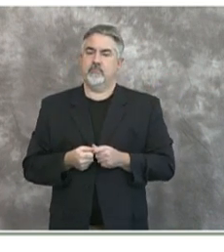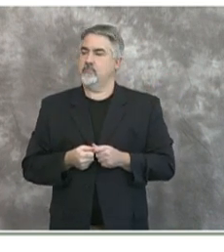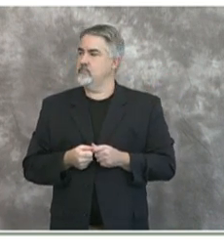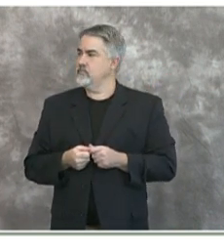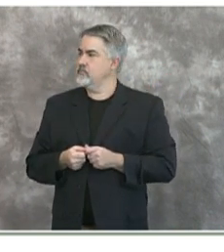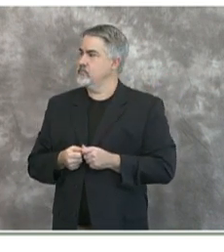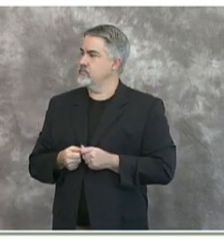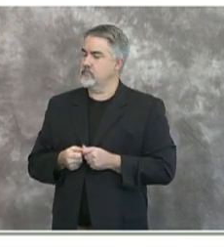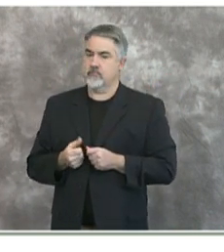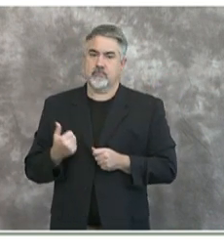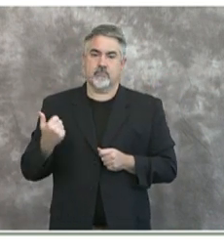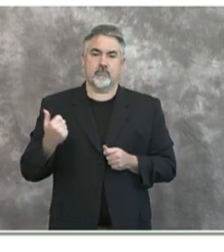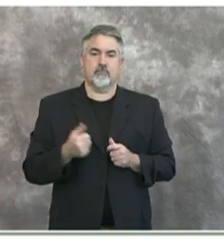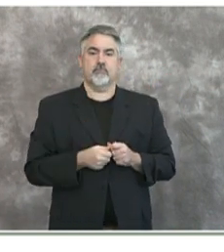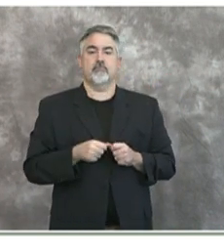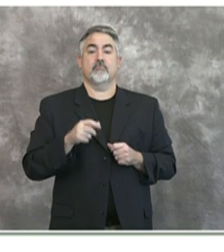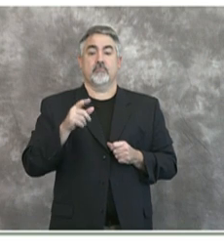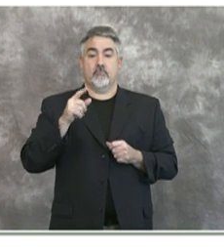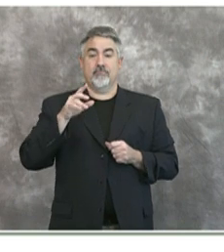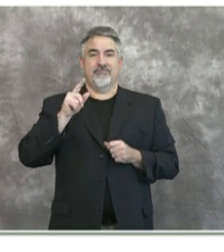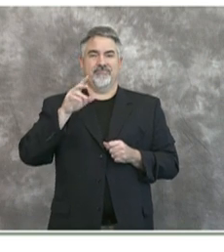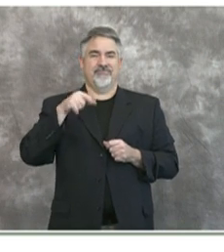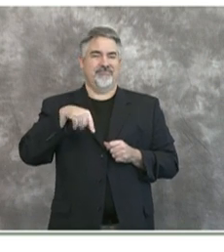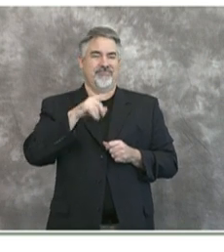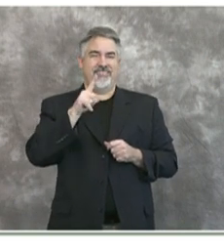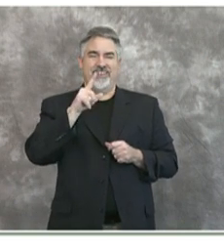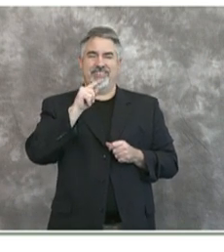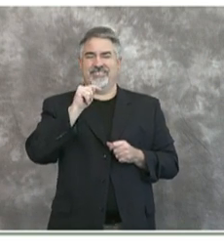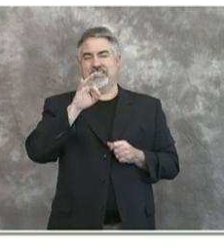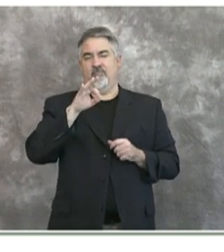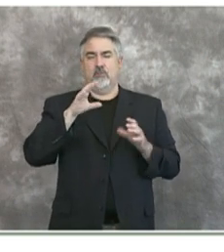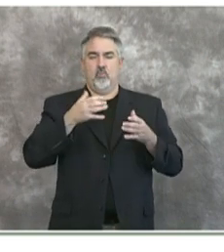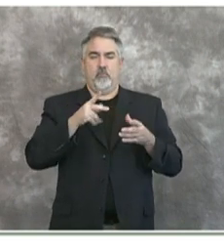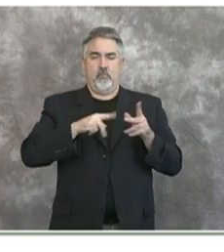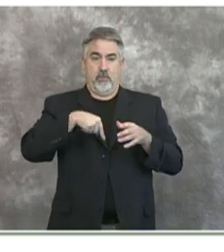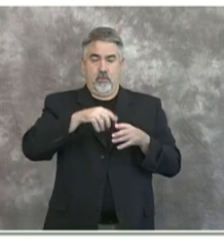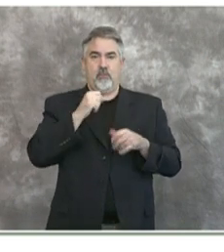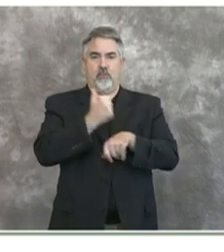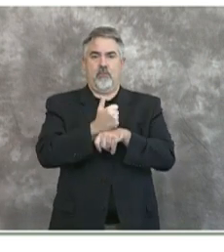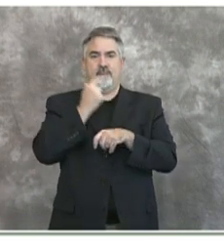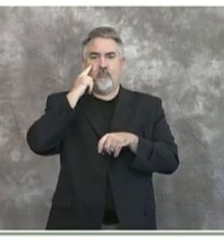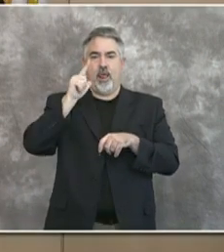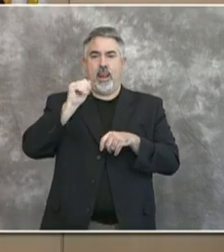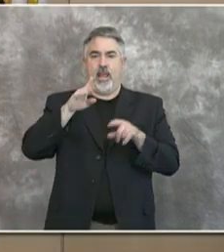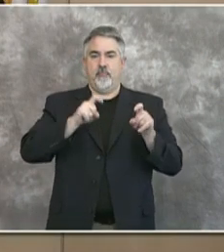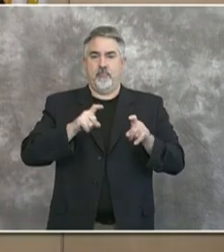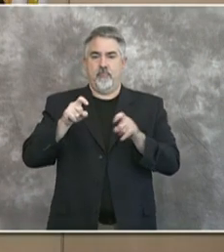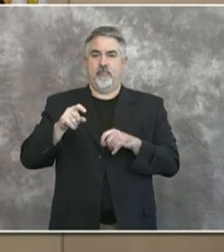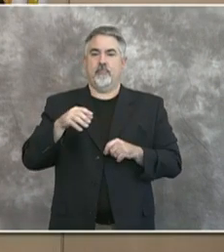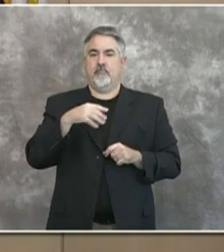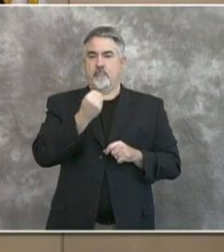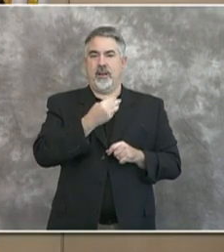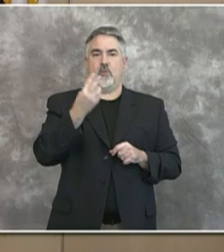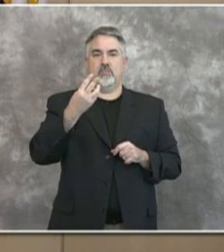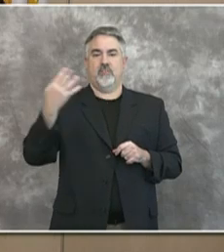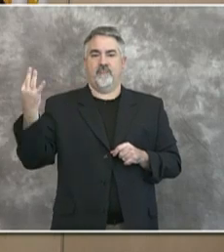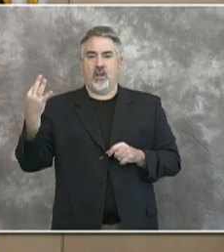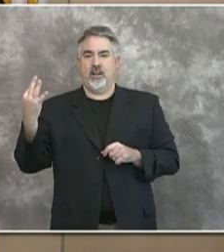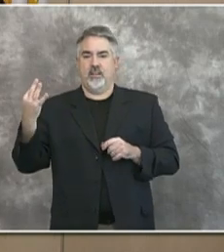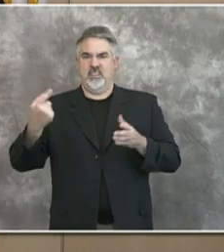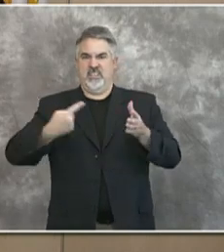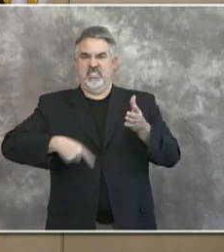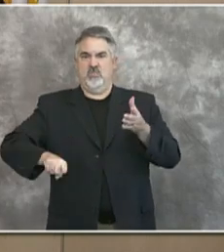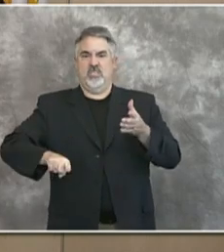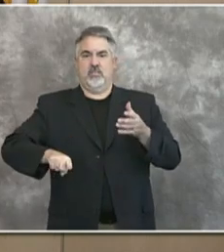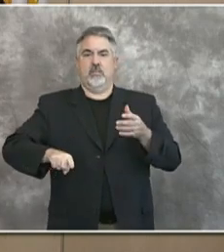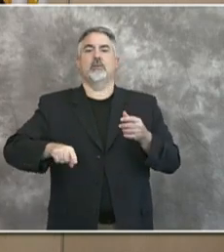Testing Task Force Committee will meet on Monday next week as well as Wednesday and Friday, and they will use the draft action plan